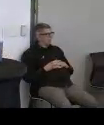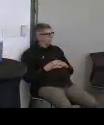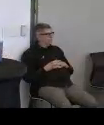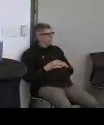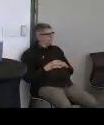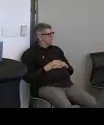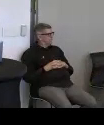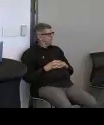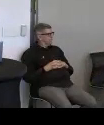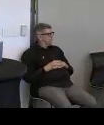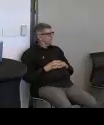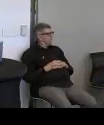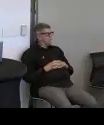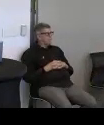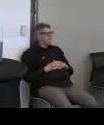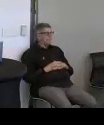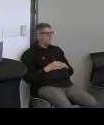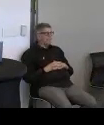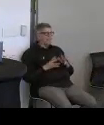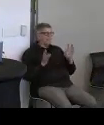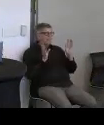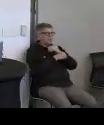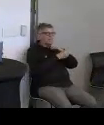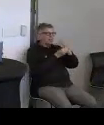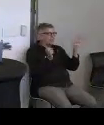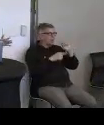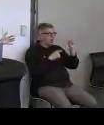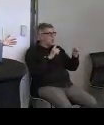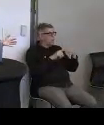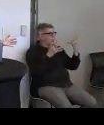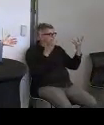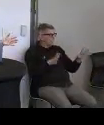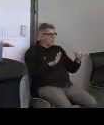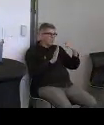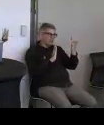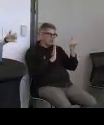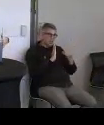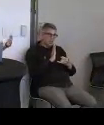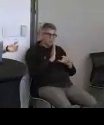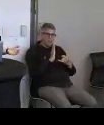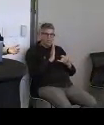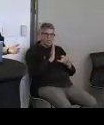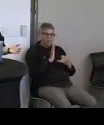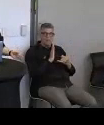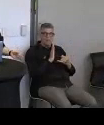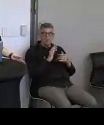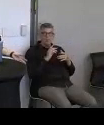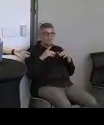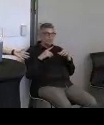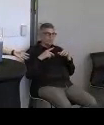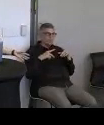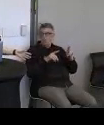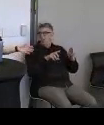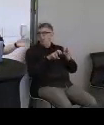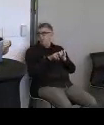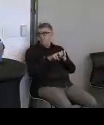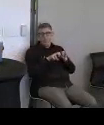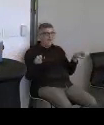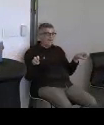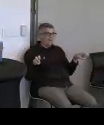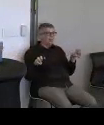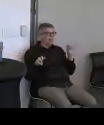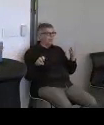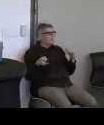everyone. I just wanted to note that when you're done drawing, maybe in like during the panel, if you put your drawings